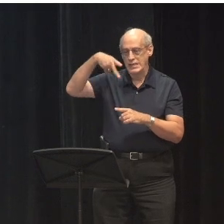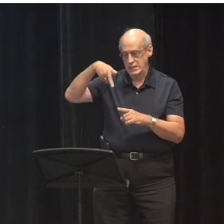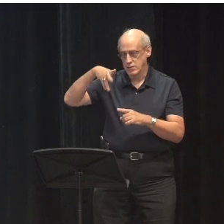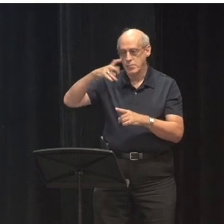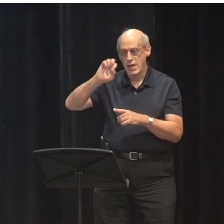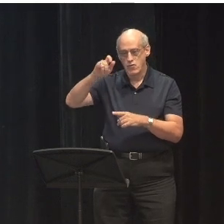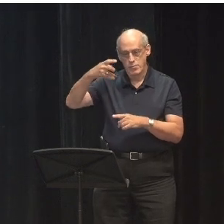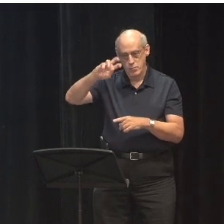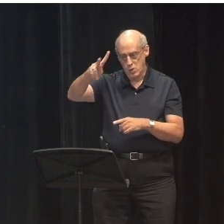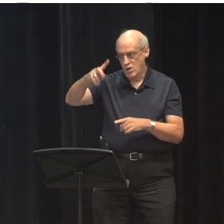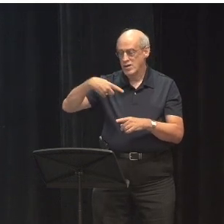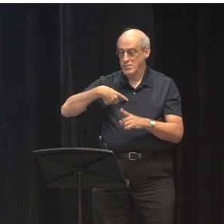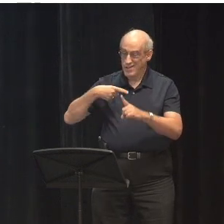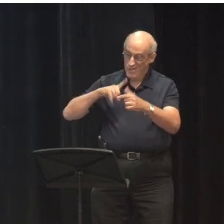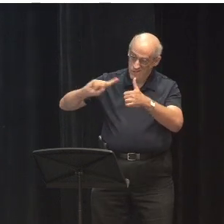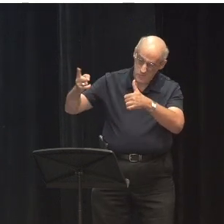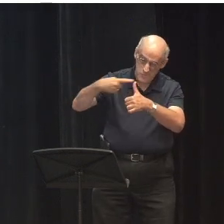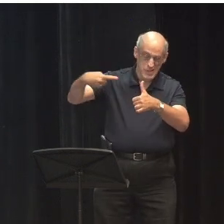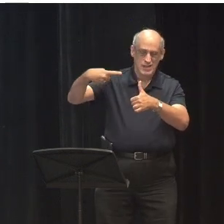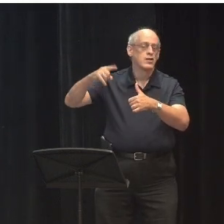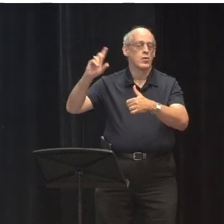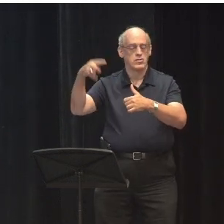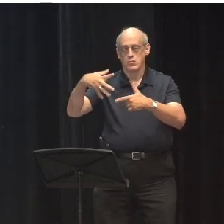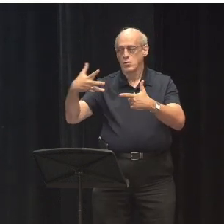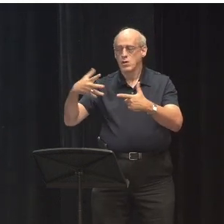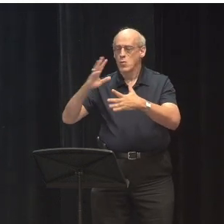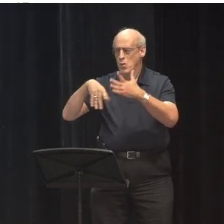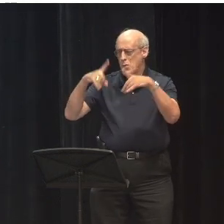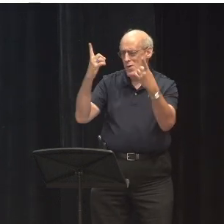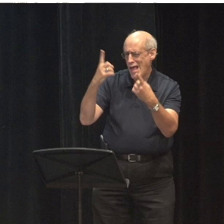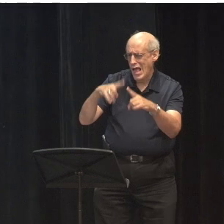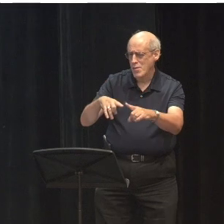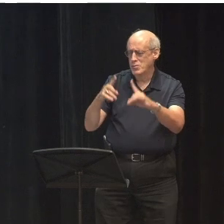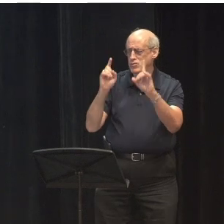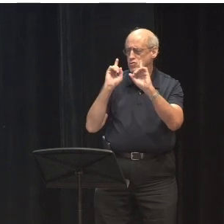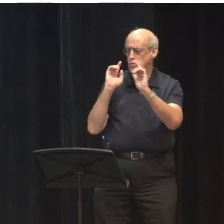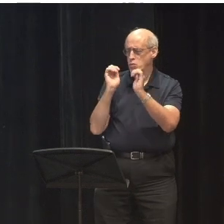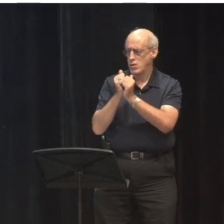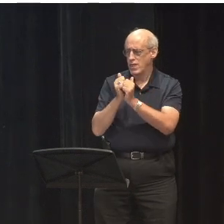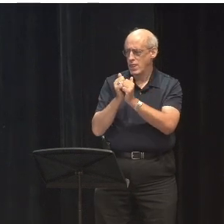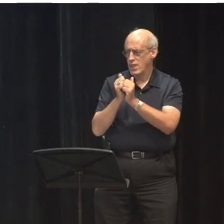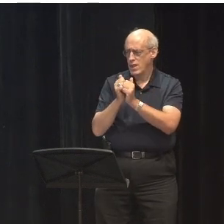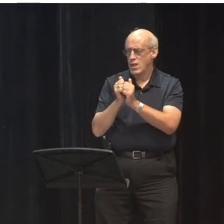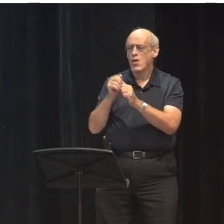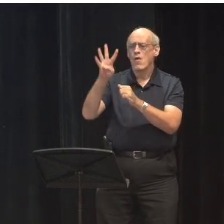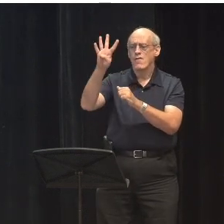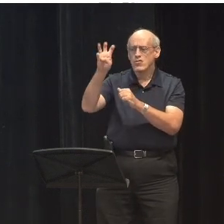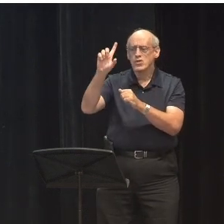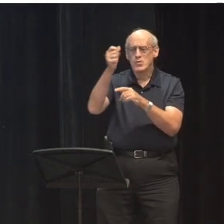And my main question would be, what's going to happen to those